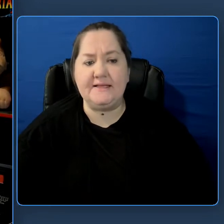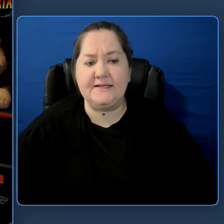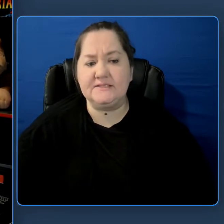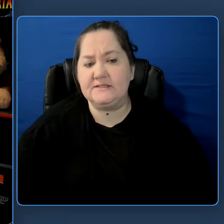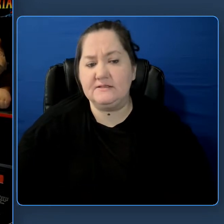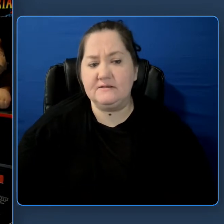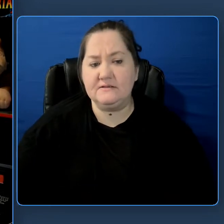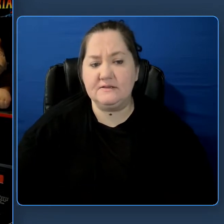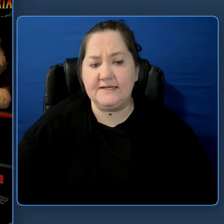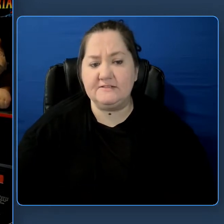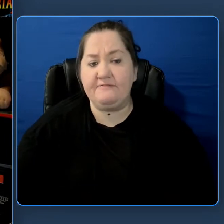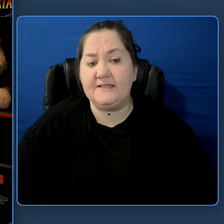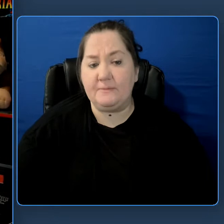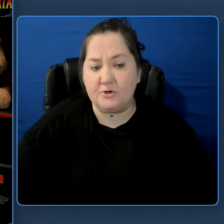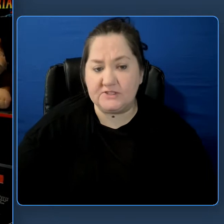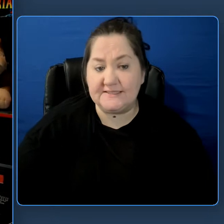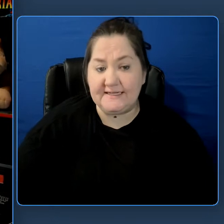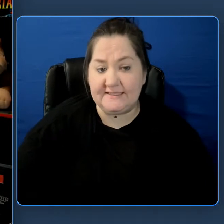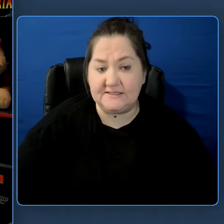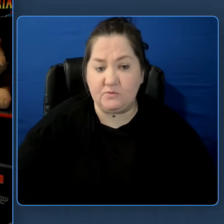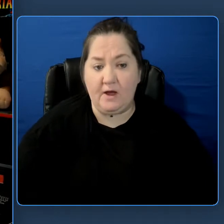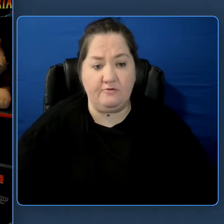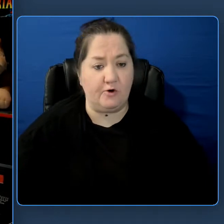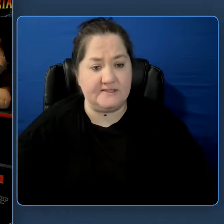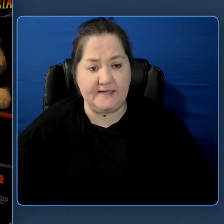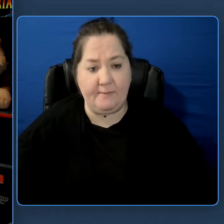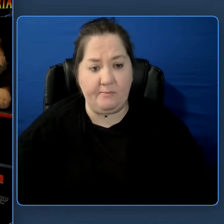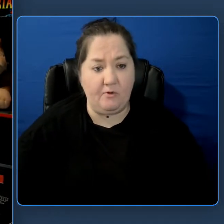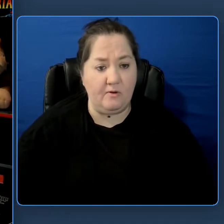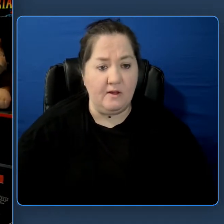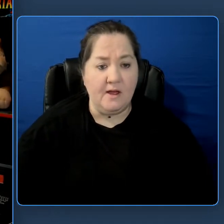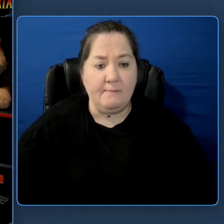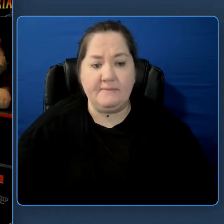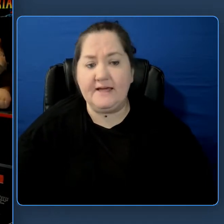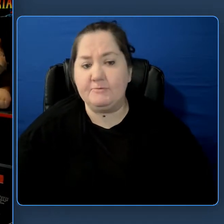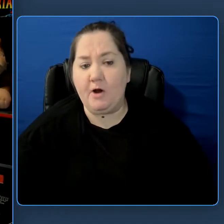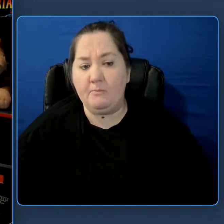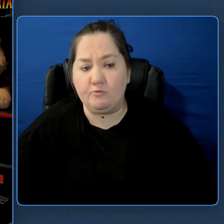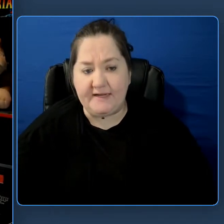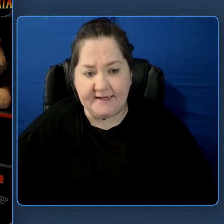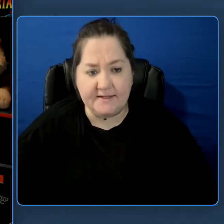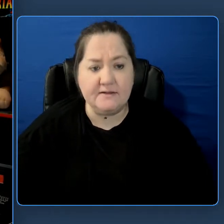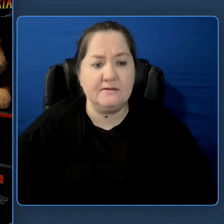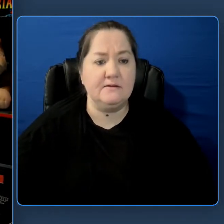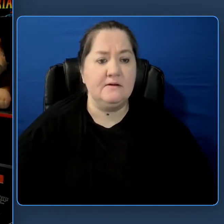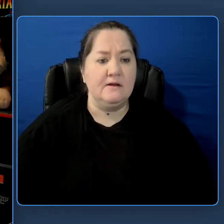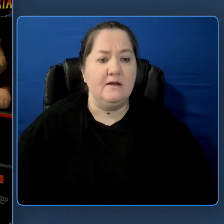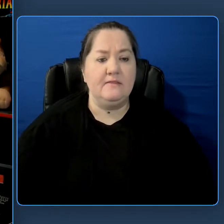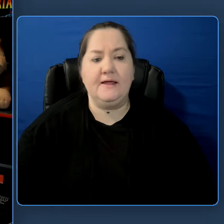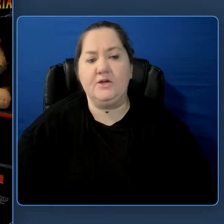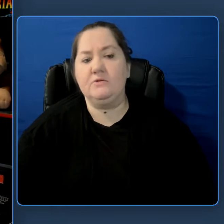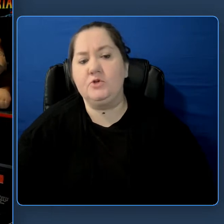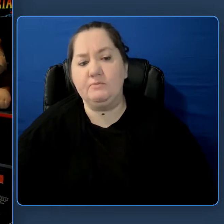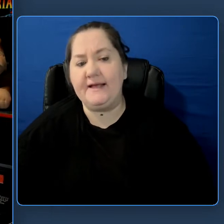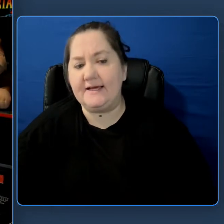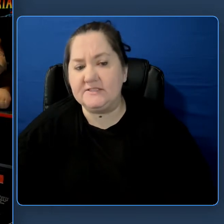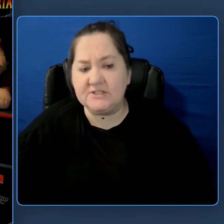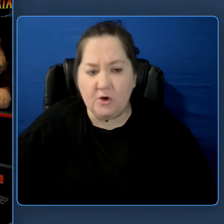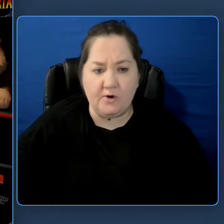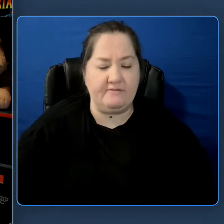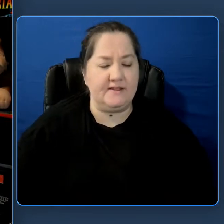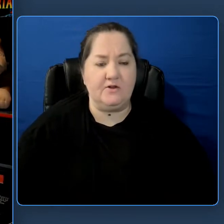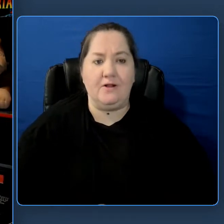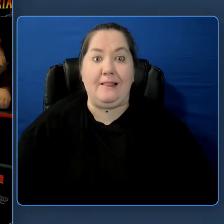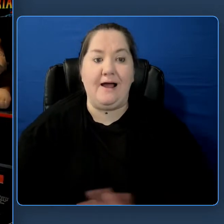change things and make things fit the person's needs as well. For example, maybe they have a problem reading, and they can make